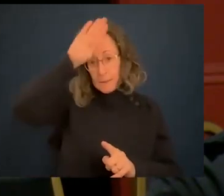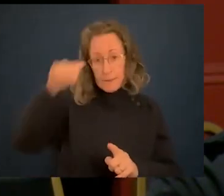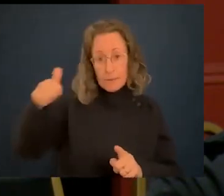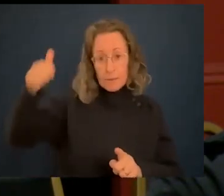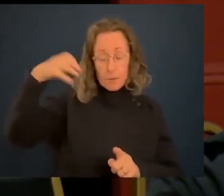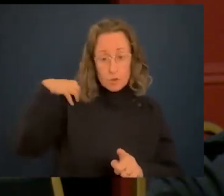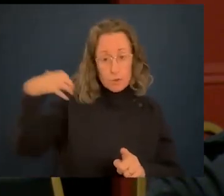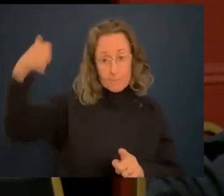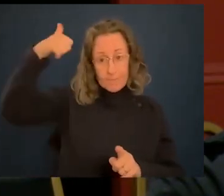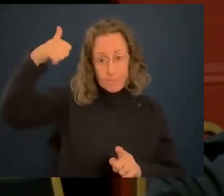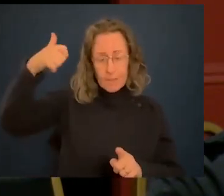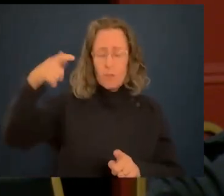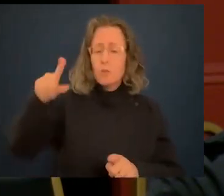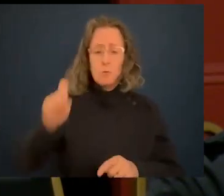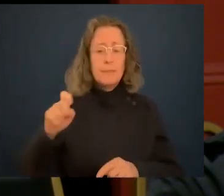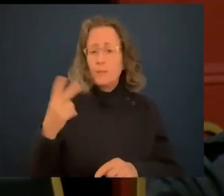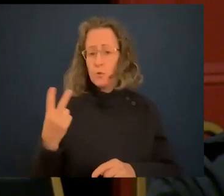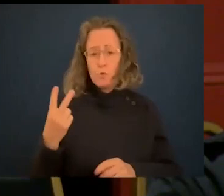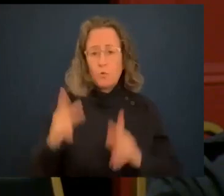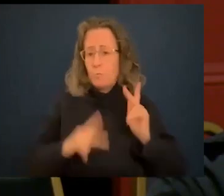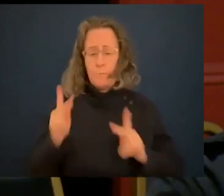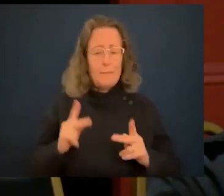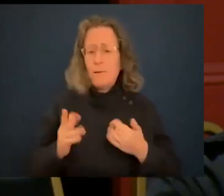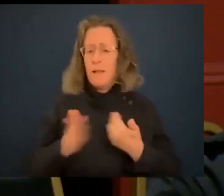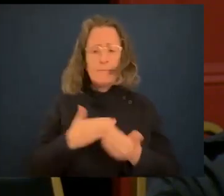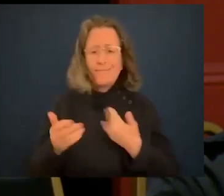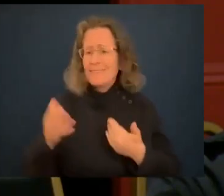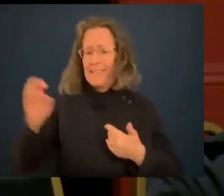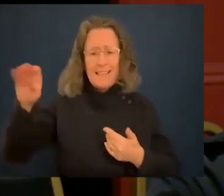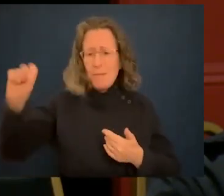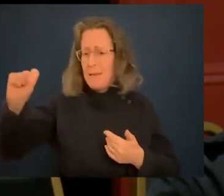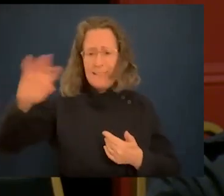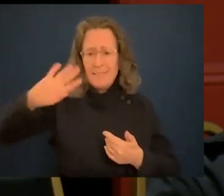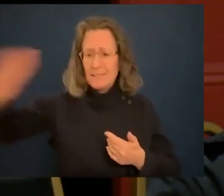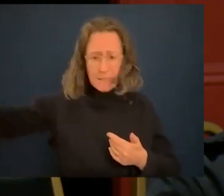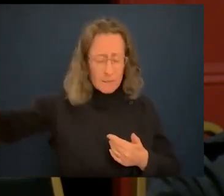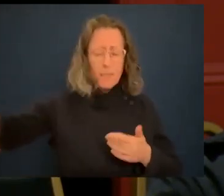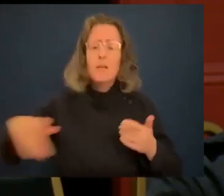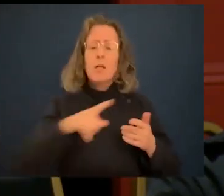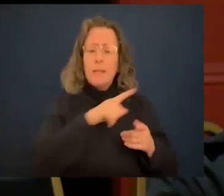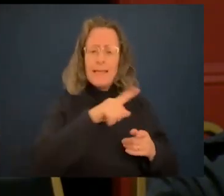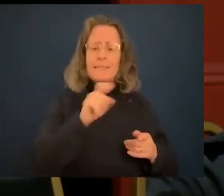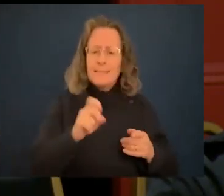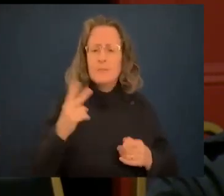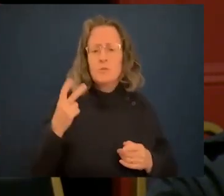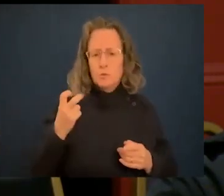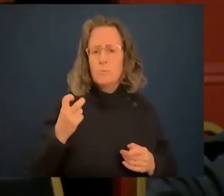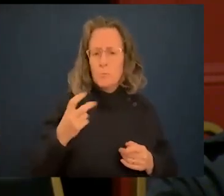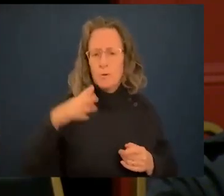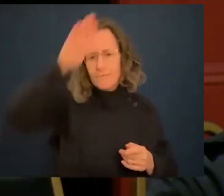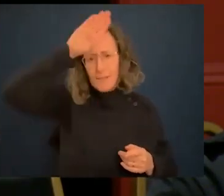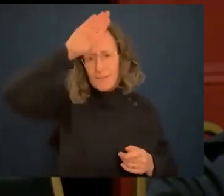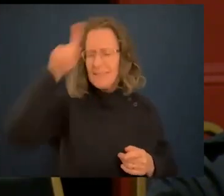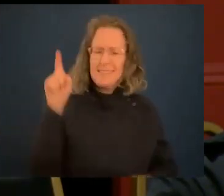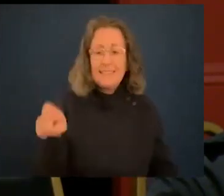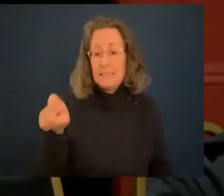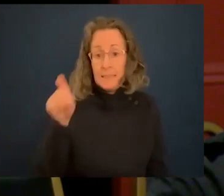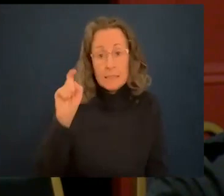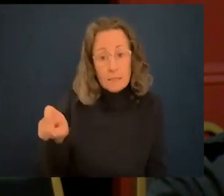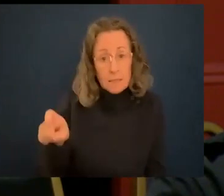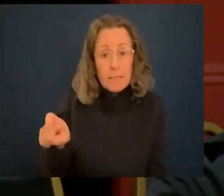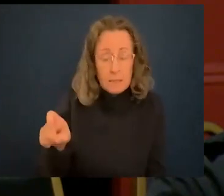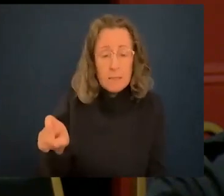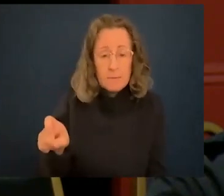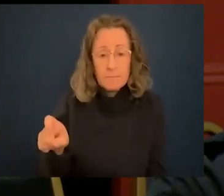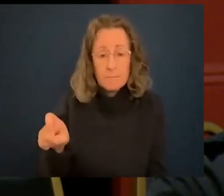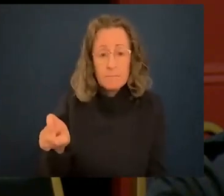regardless of what we do with the MS absolutely regardless that seemed to be what the Triton report said that's what that's what we had a discussion